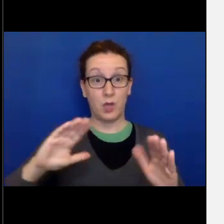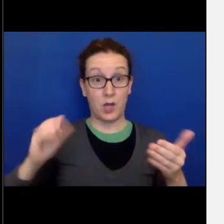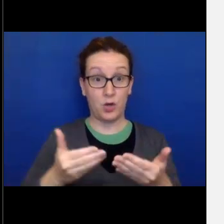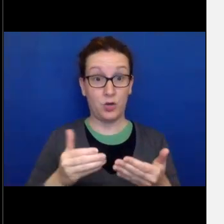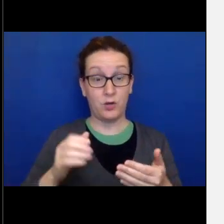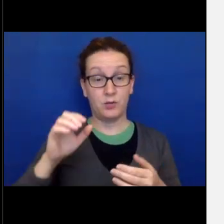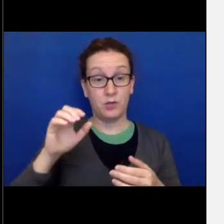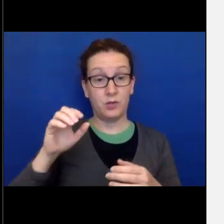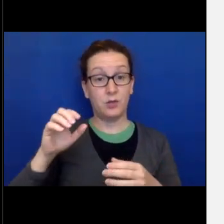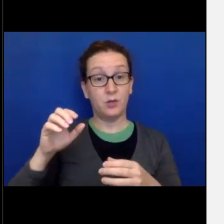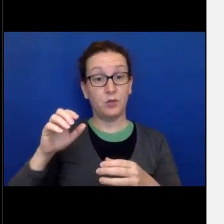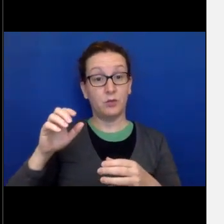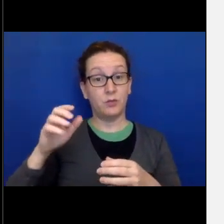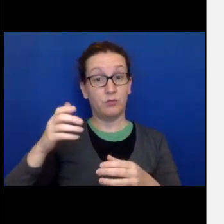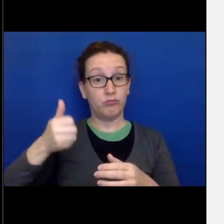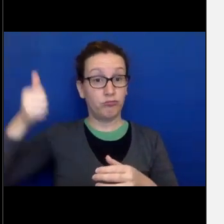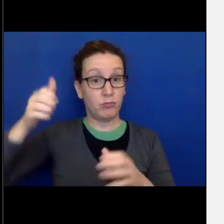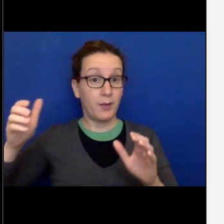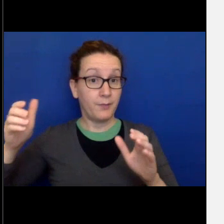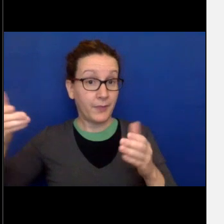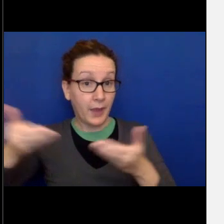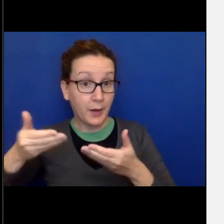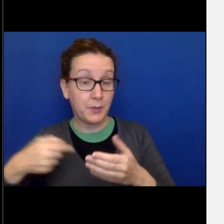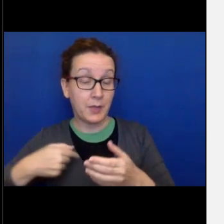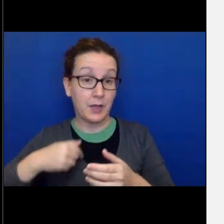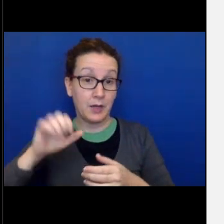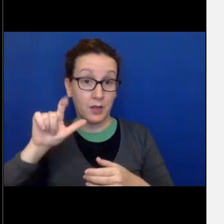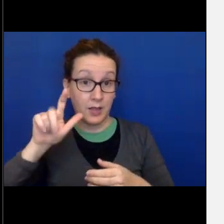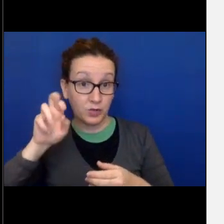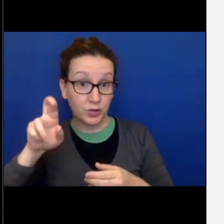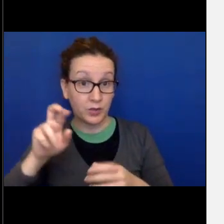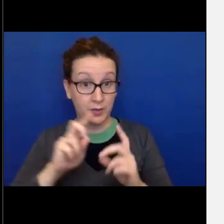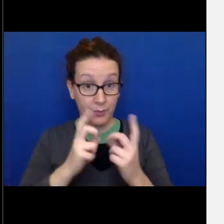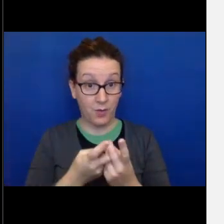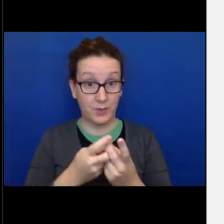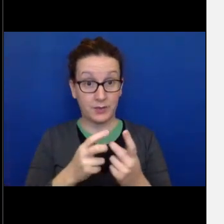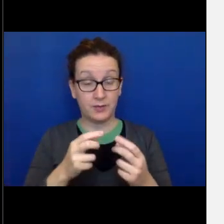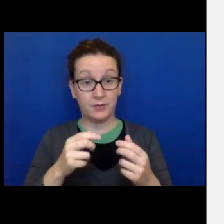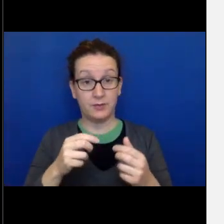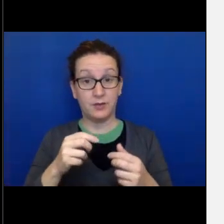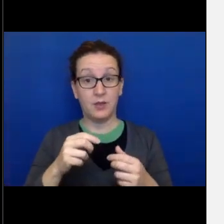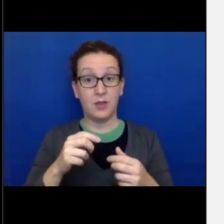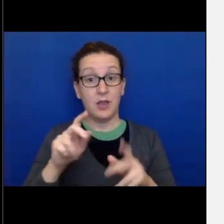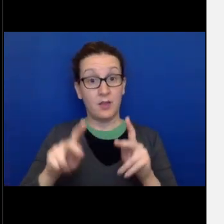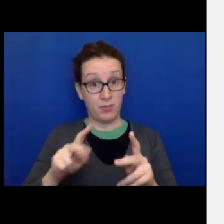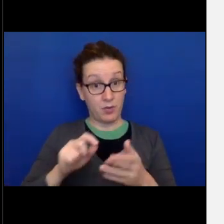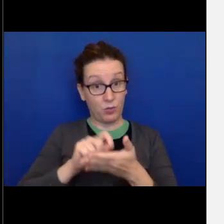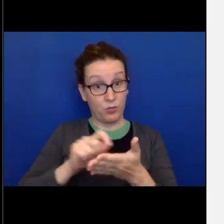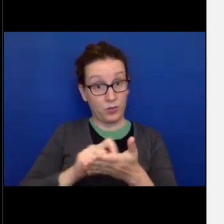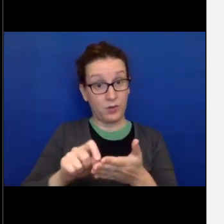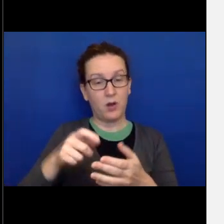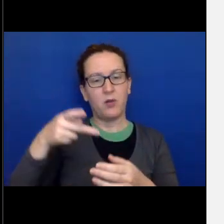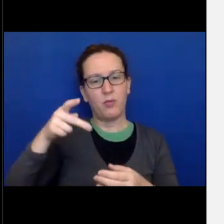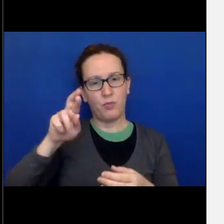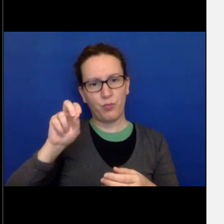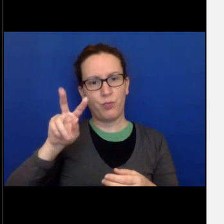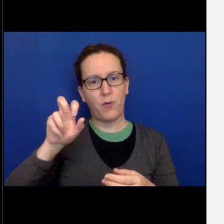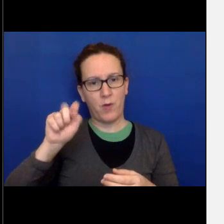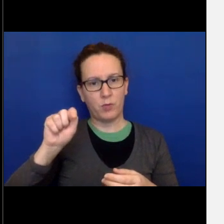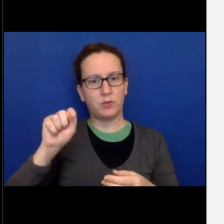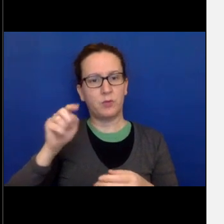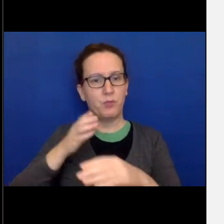cluster both within and then across departments. And the people who I write with are the people in the Provost postdoc program, as well